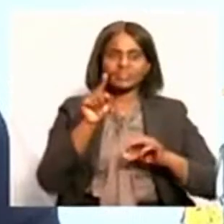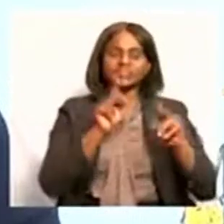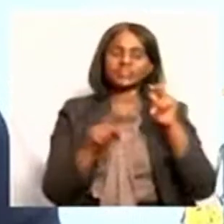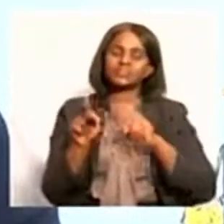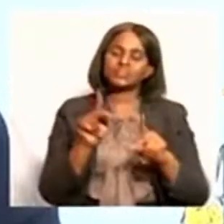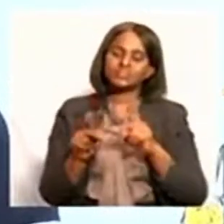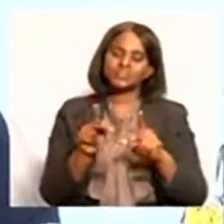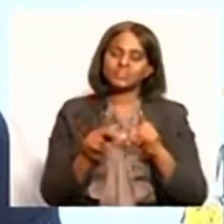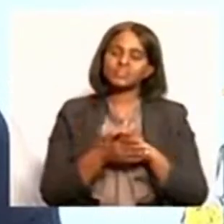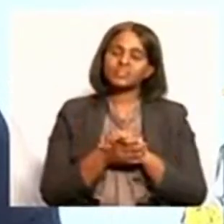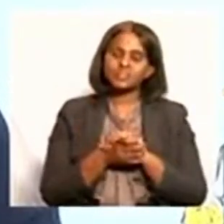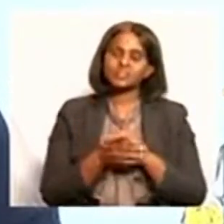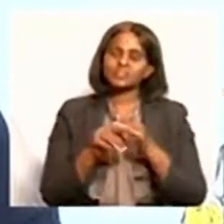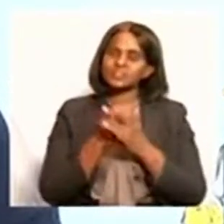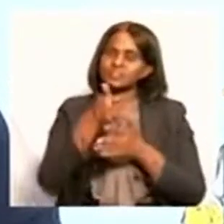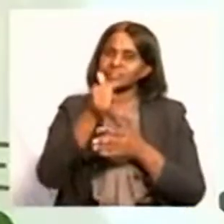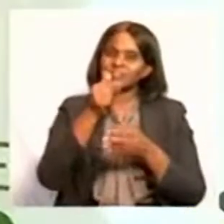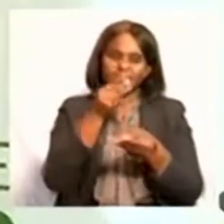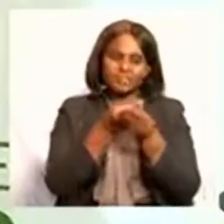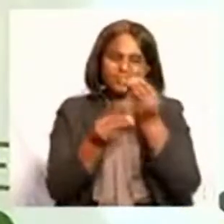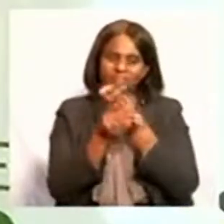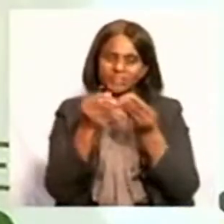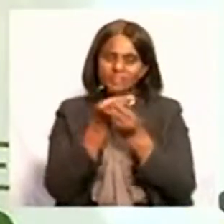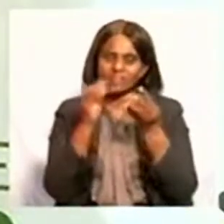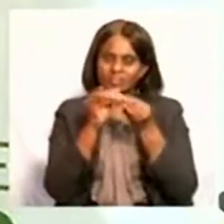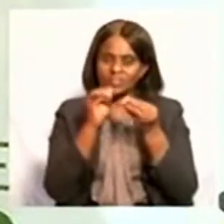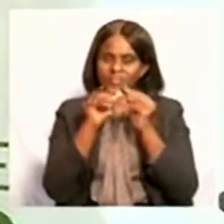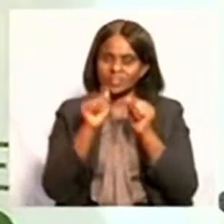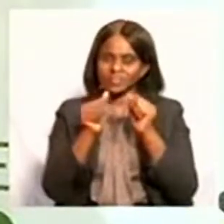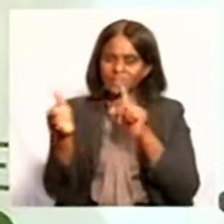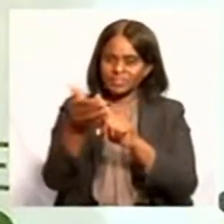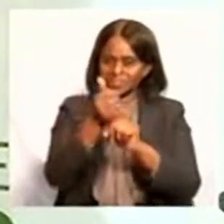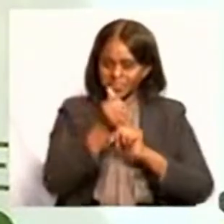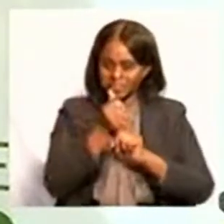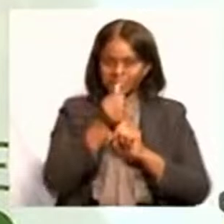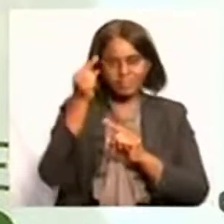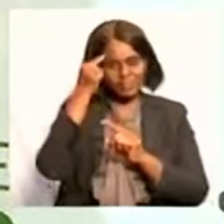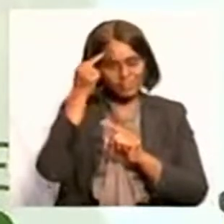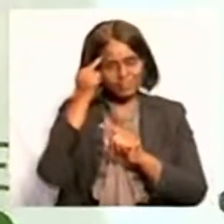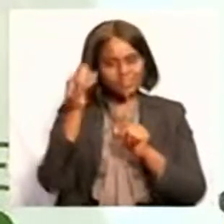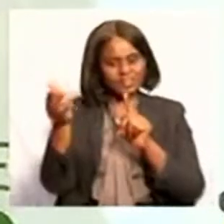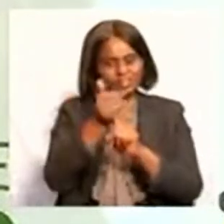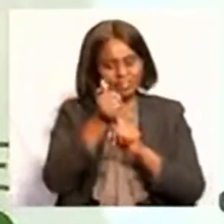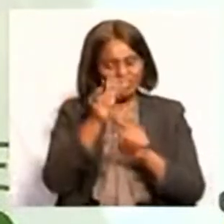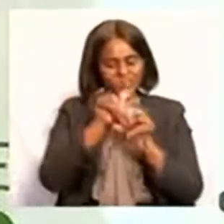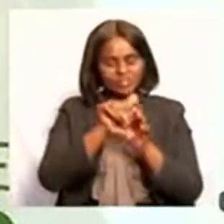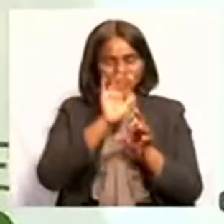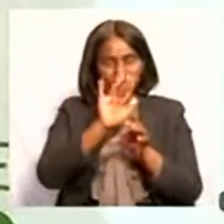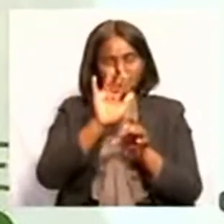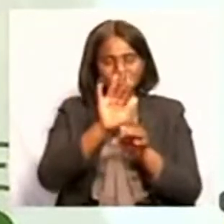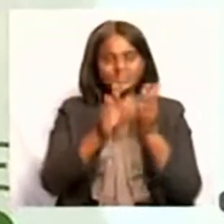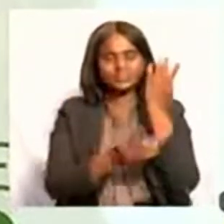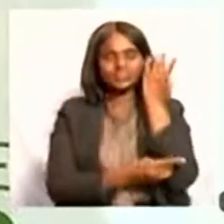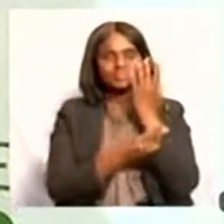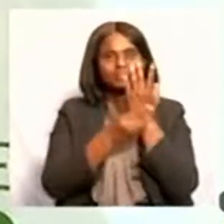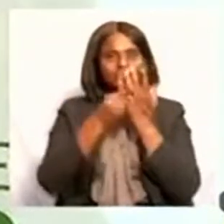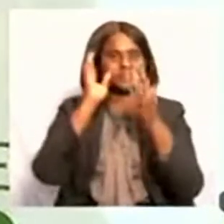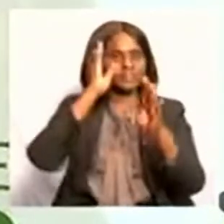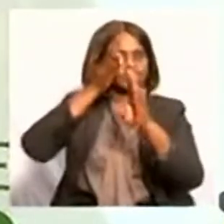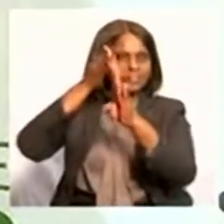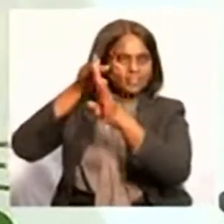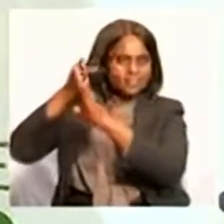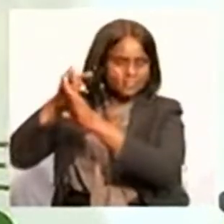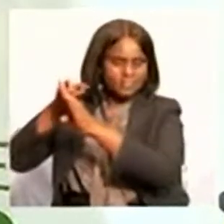citizens. All right. And how would you contribute to the attainment of government's achievement on sustainable development goals,